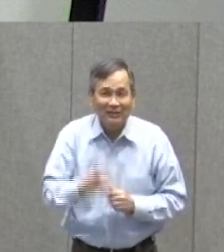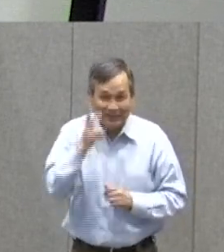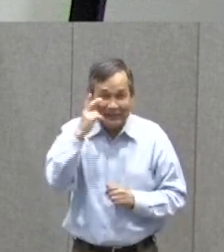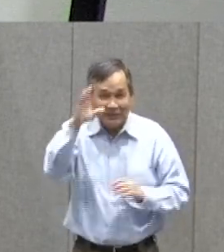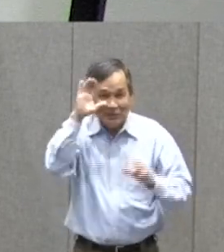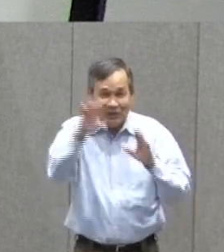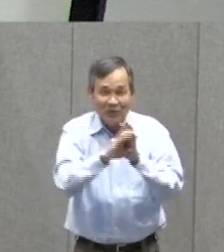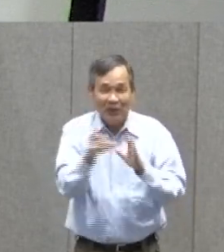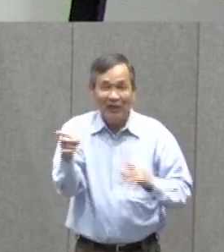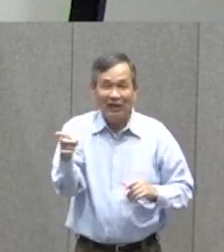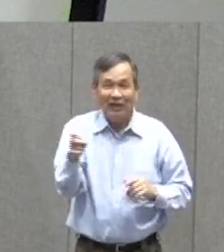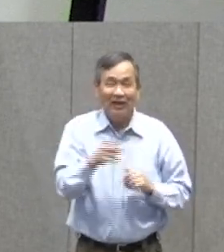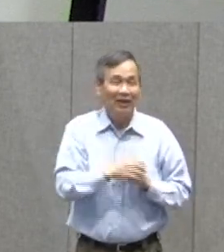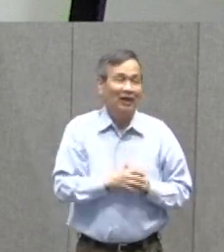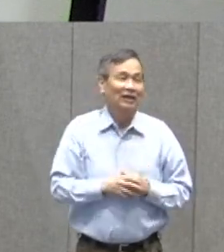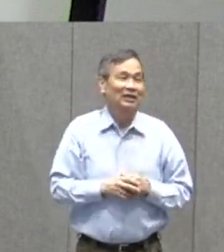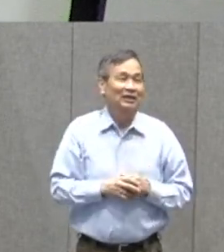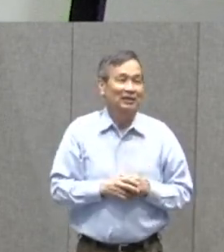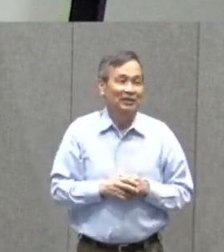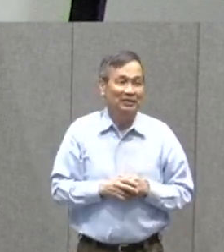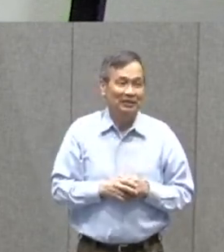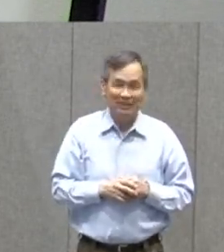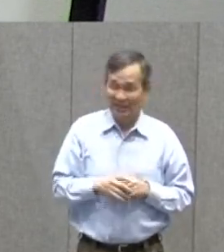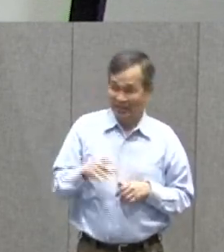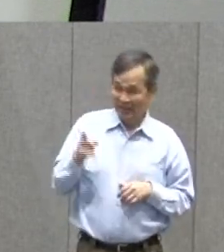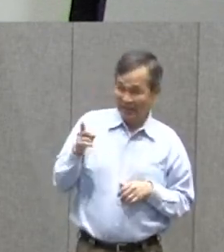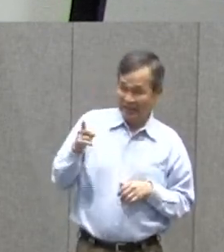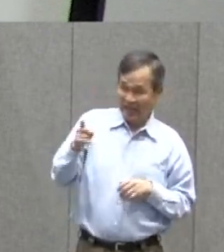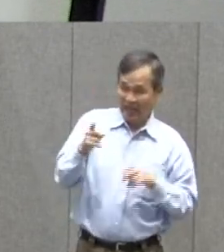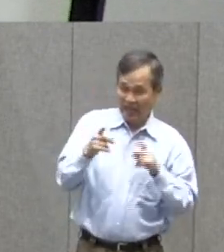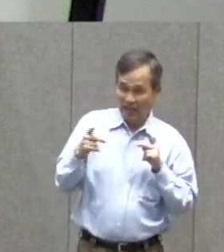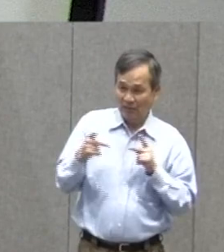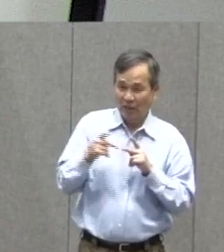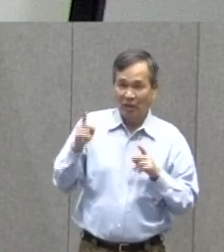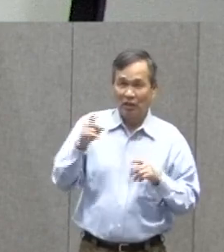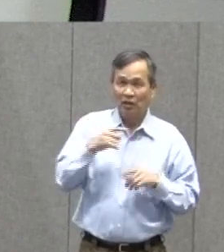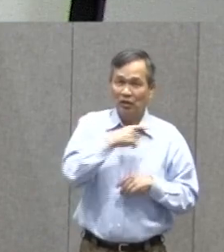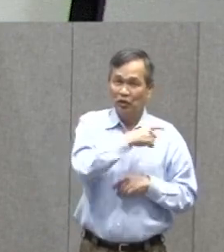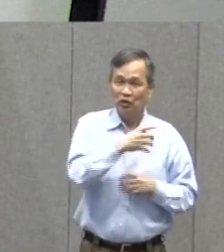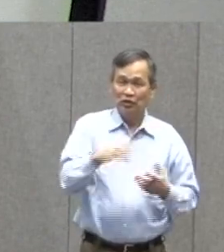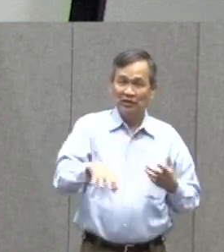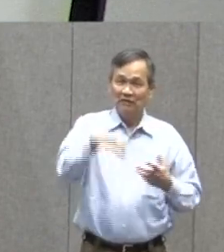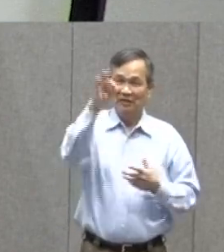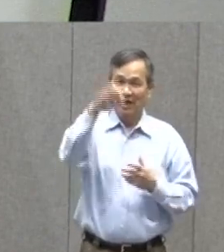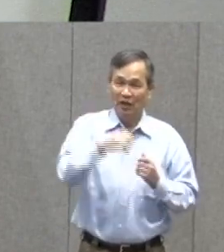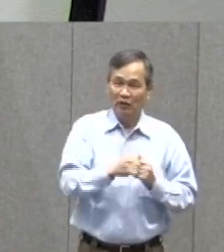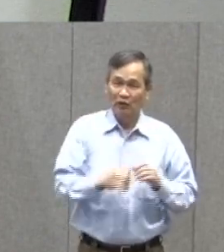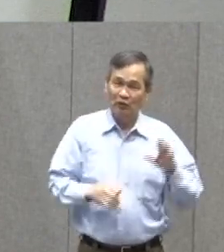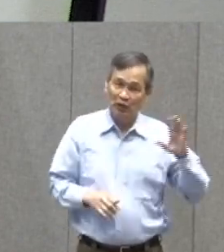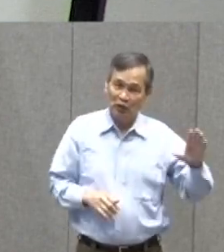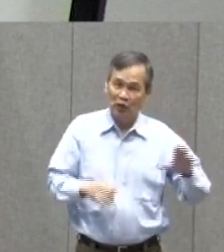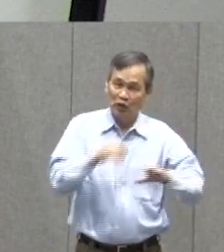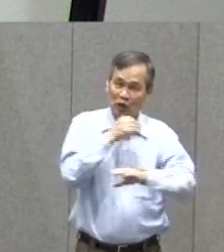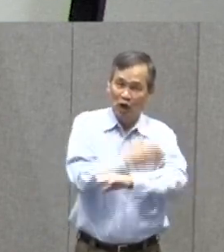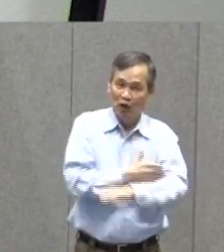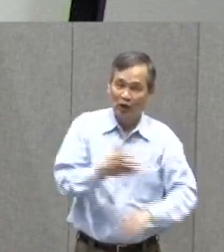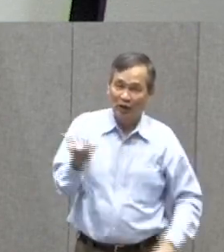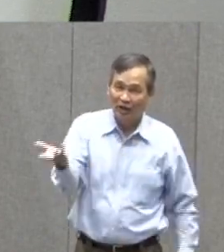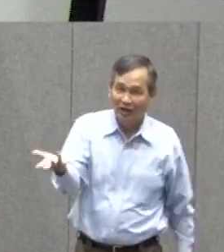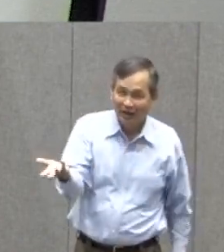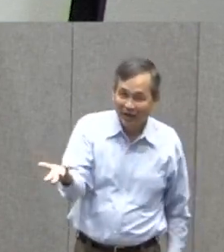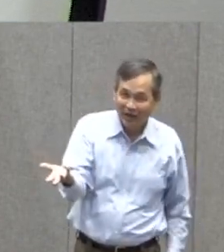picture. Look at that. What is it that she found with her daughter there? What is